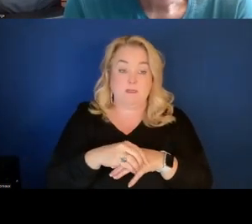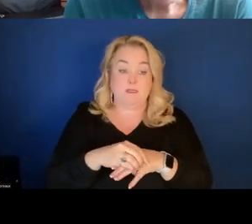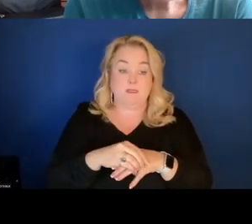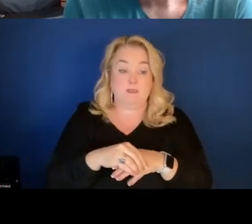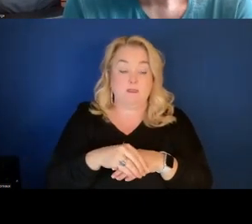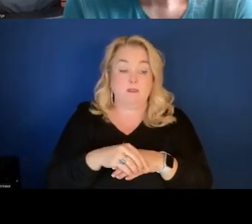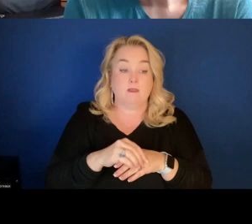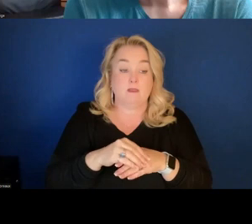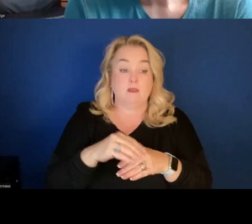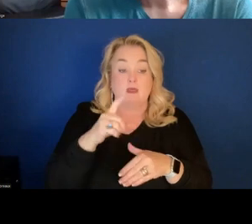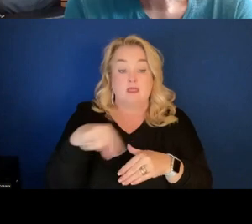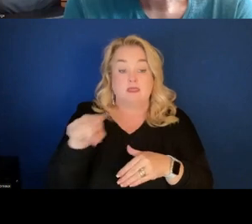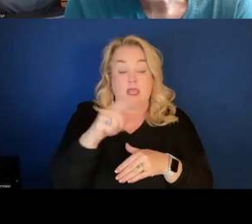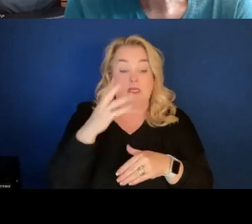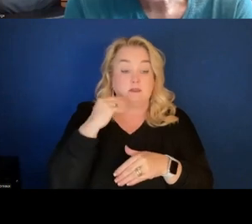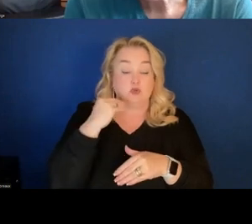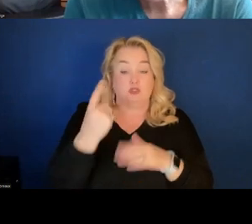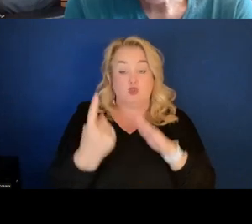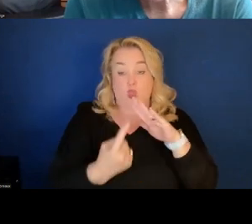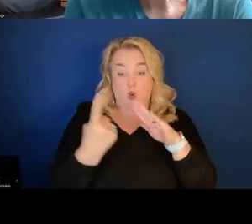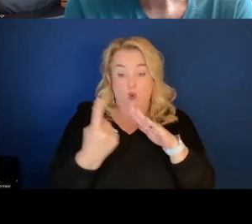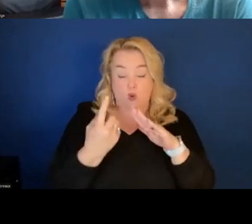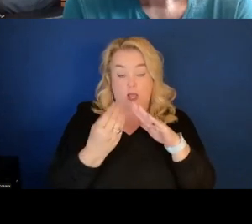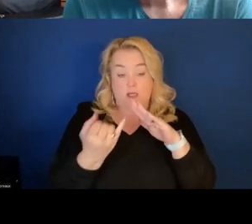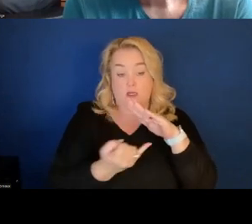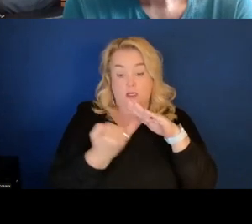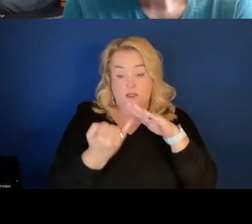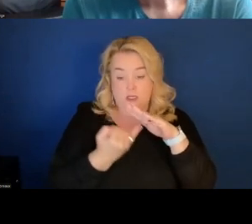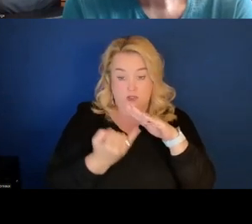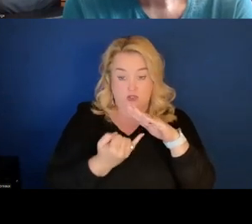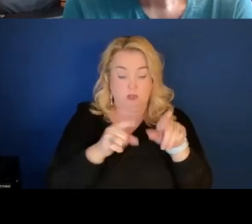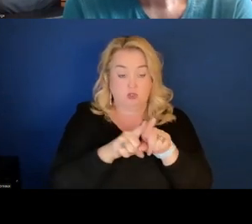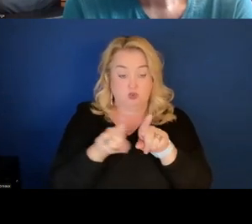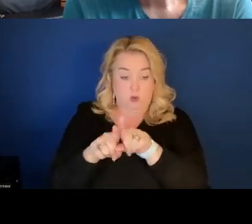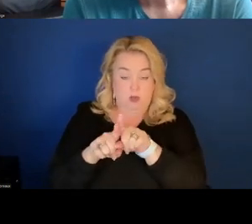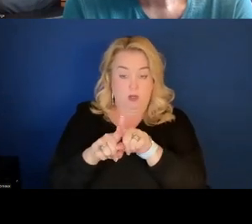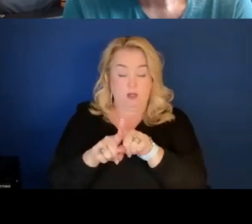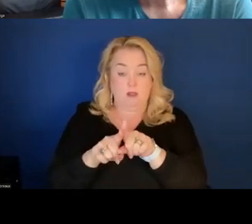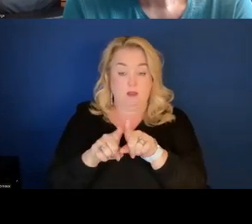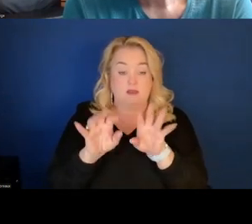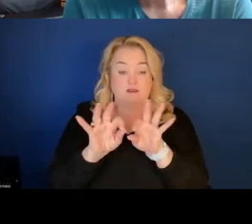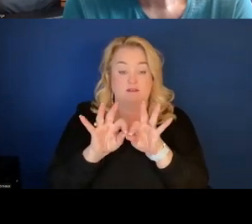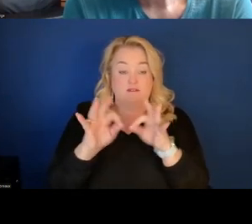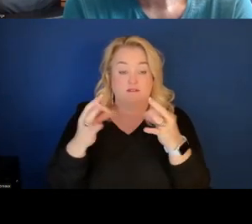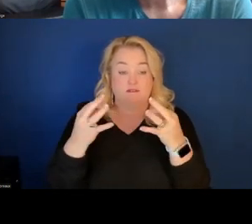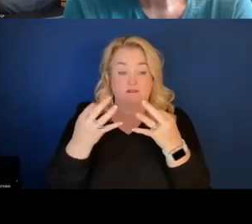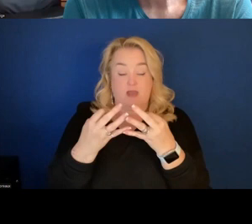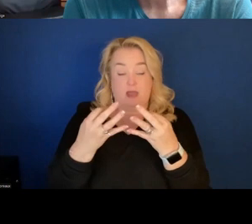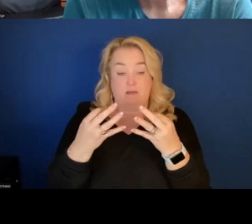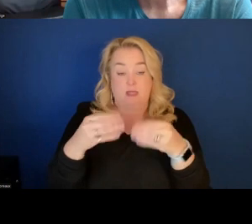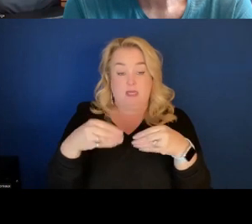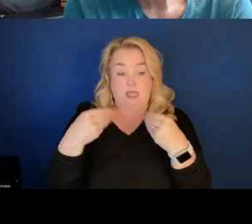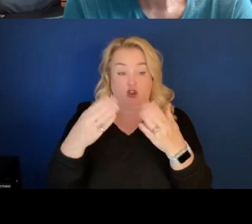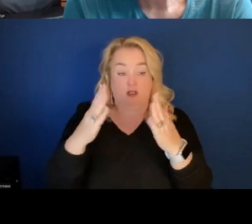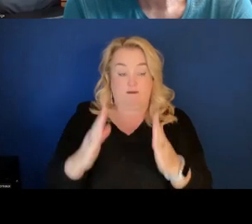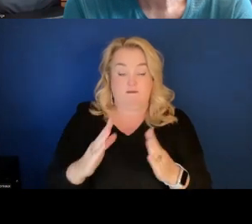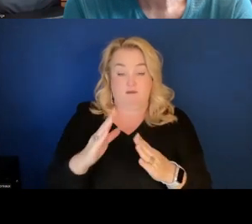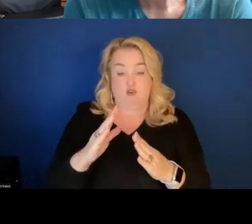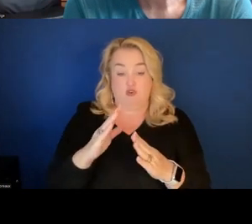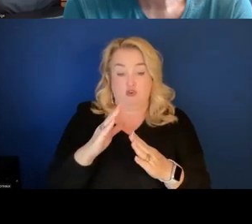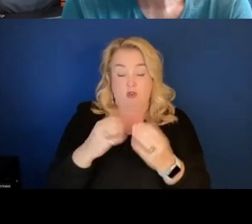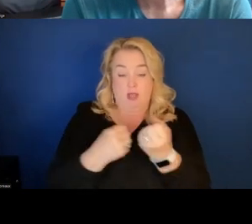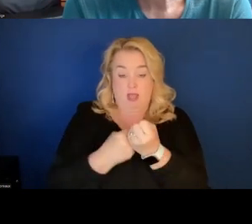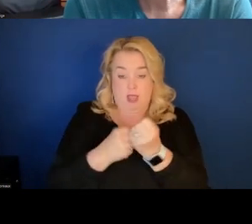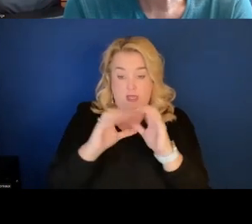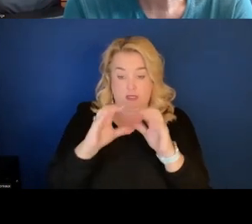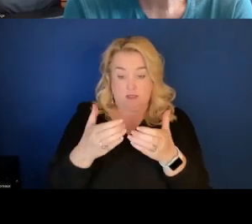Caregivers experience loneliness and social isolation as well. Per the Family Caregiver Alliance, 40 to 70% of family